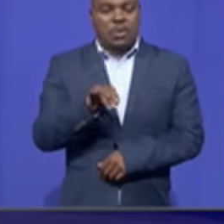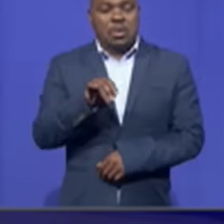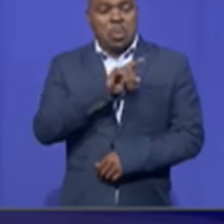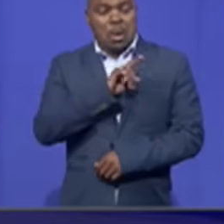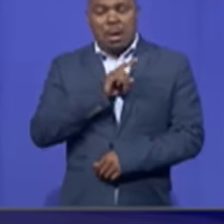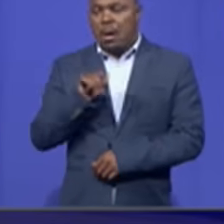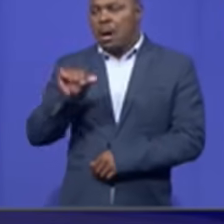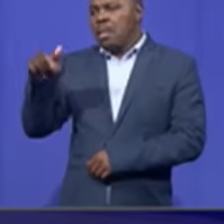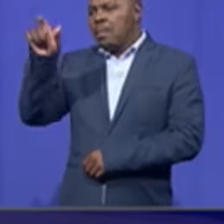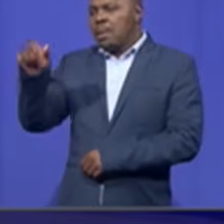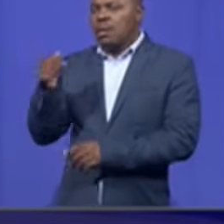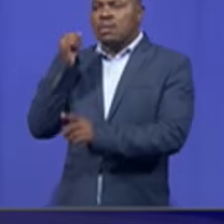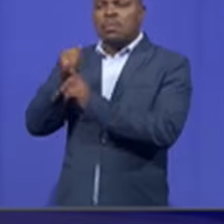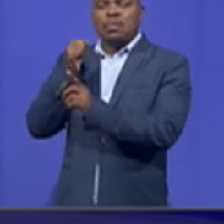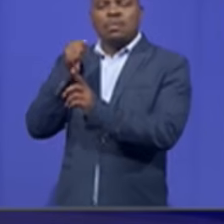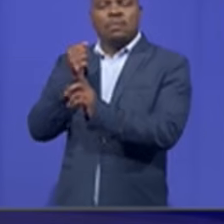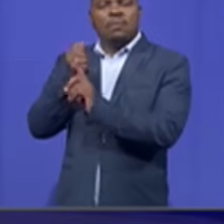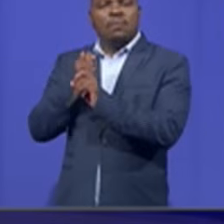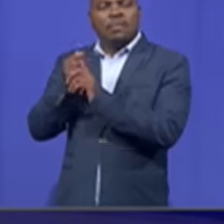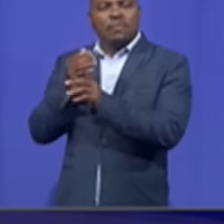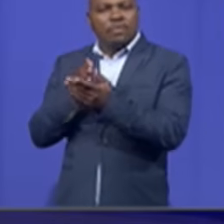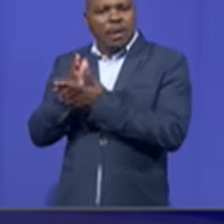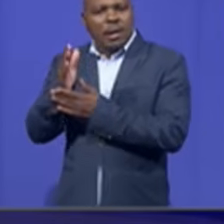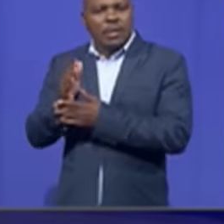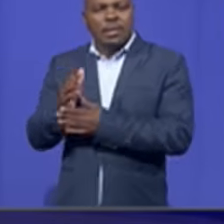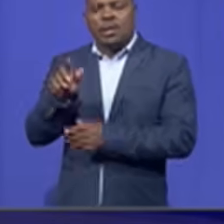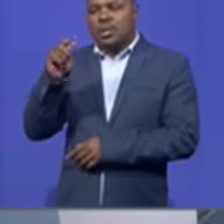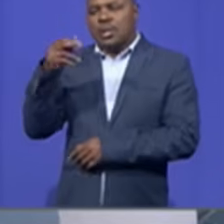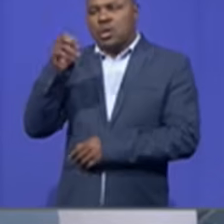molwela ditshwanelo tsa baagi Thato Molosankwe.